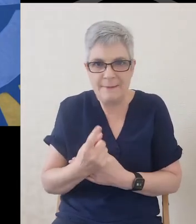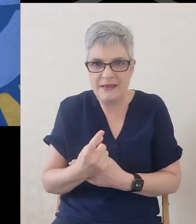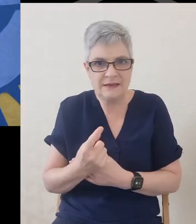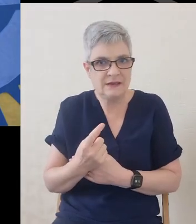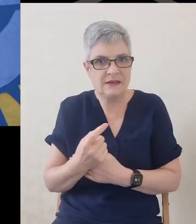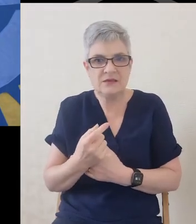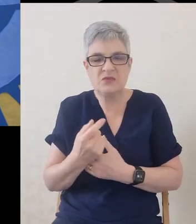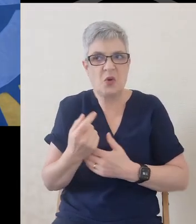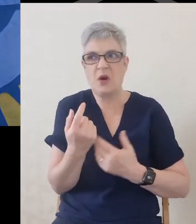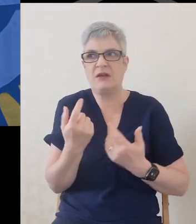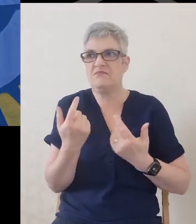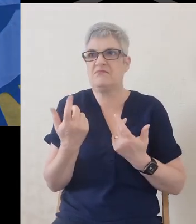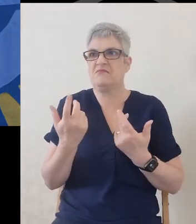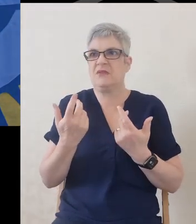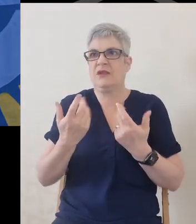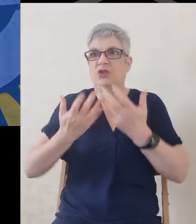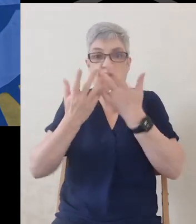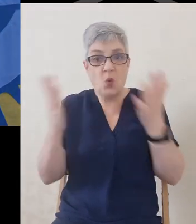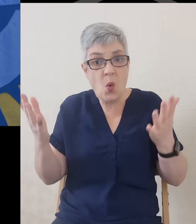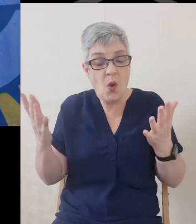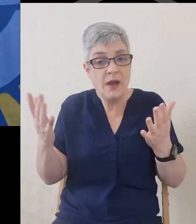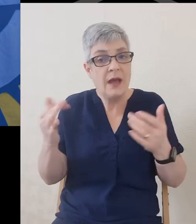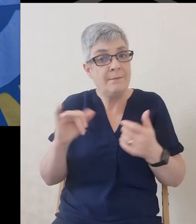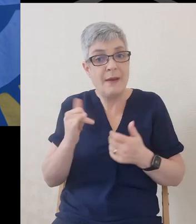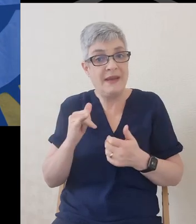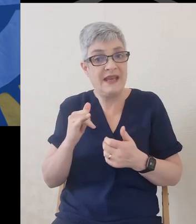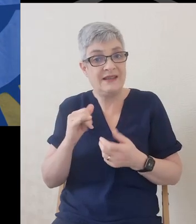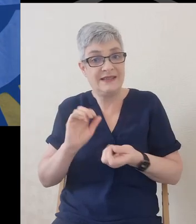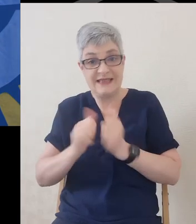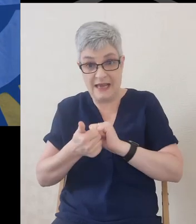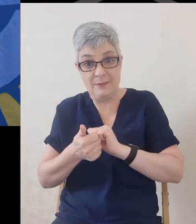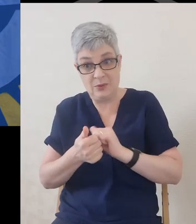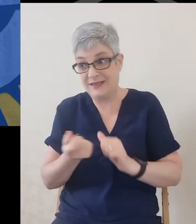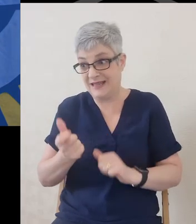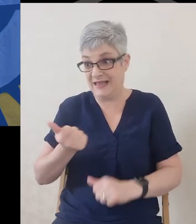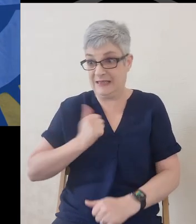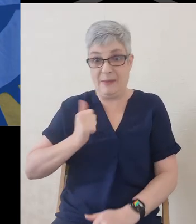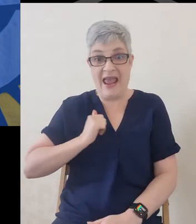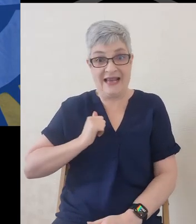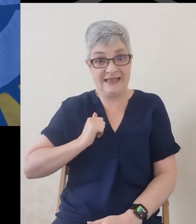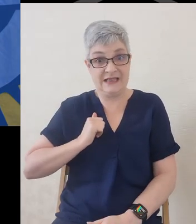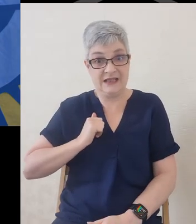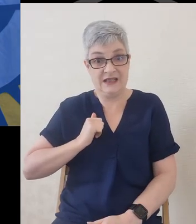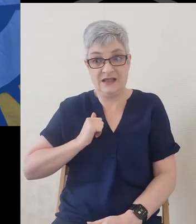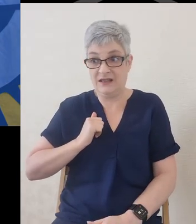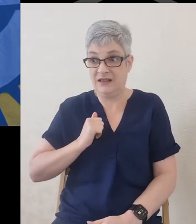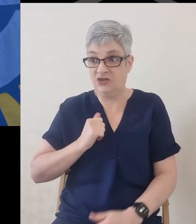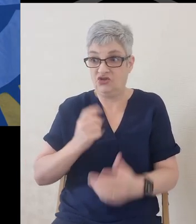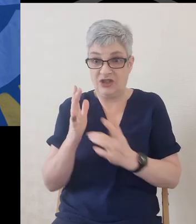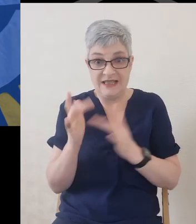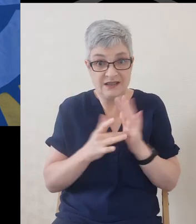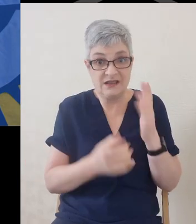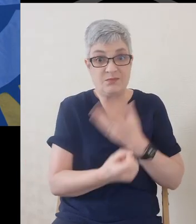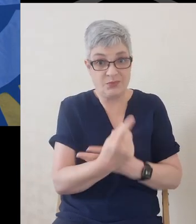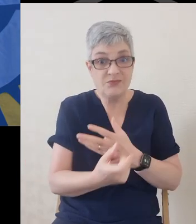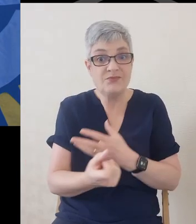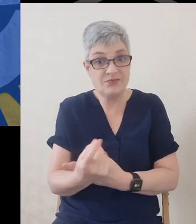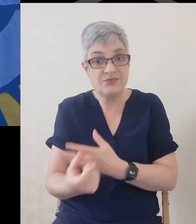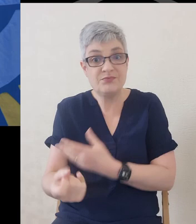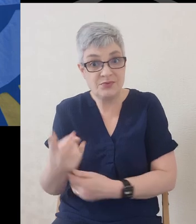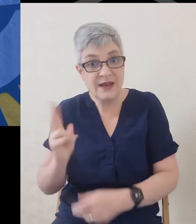that change, I suppose the disciples might well have expected Jesus still to turn up on the Emmaus Road or the Upper Room or so